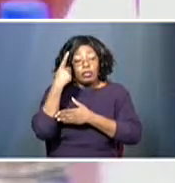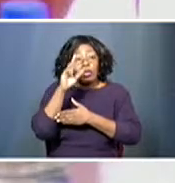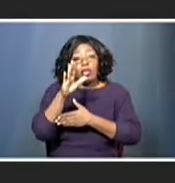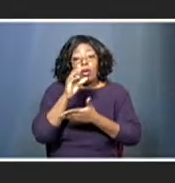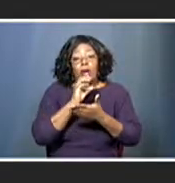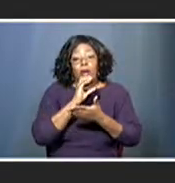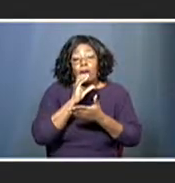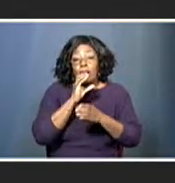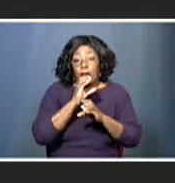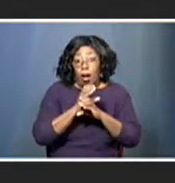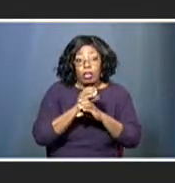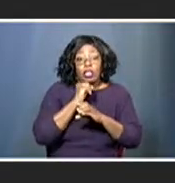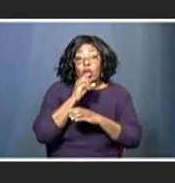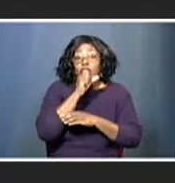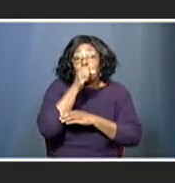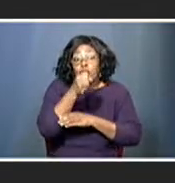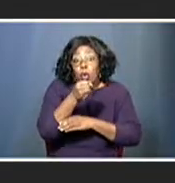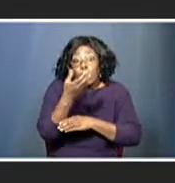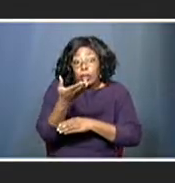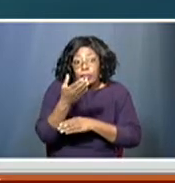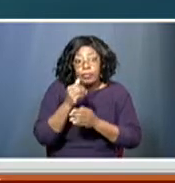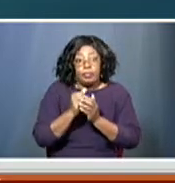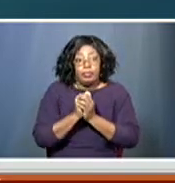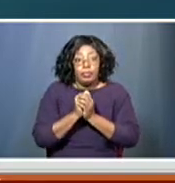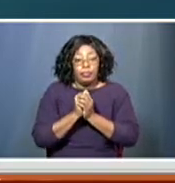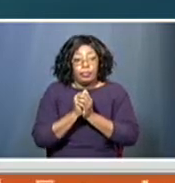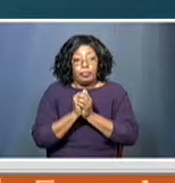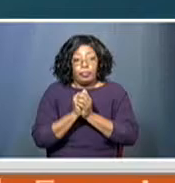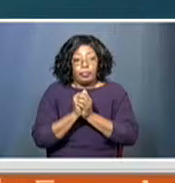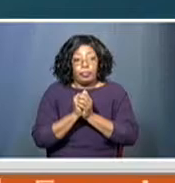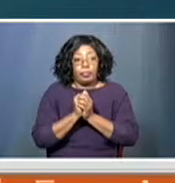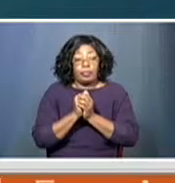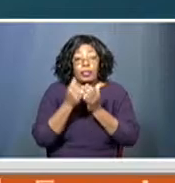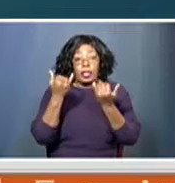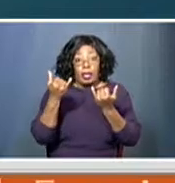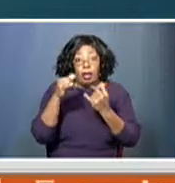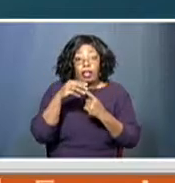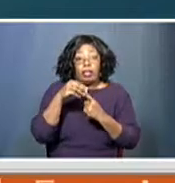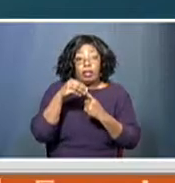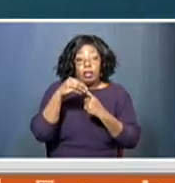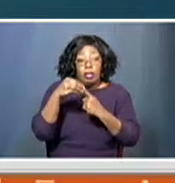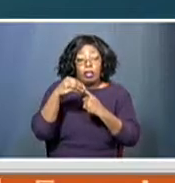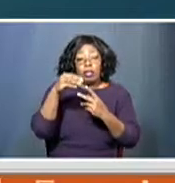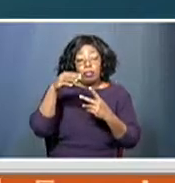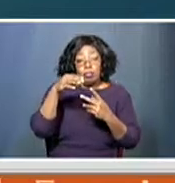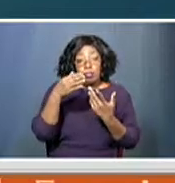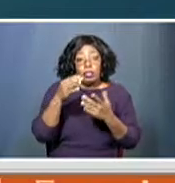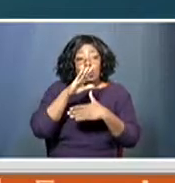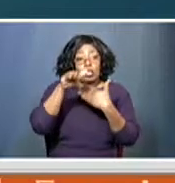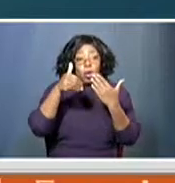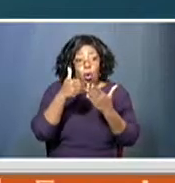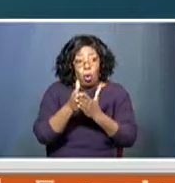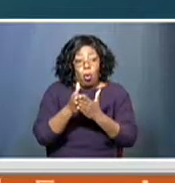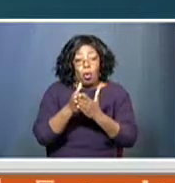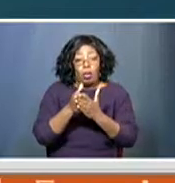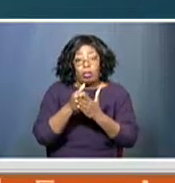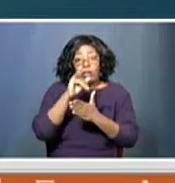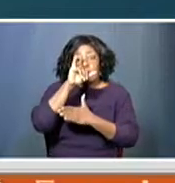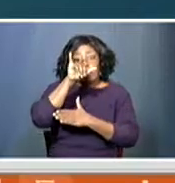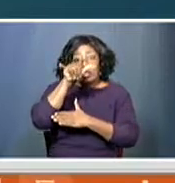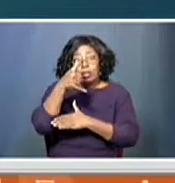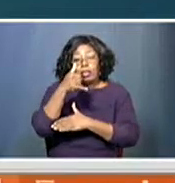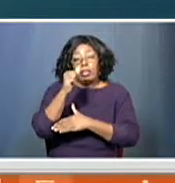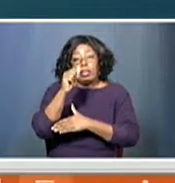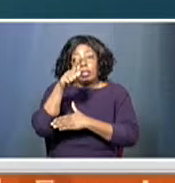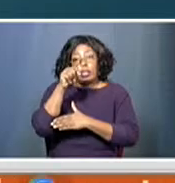of. Well, traffic. The vehicle of choice that are taken, they're all Japanese vehicles,